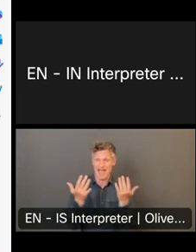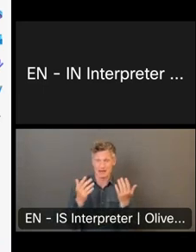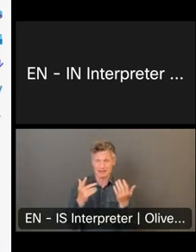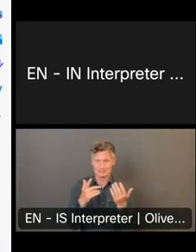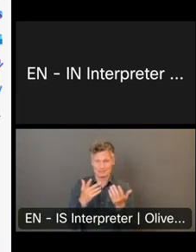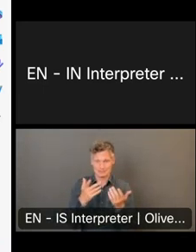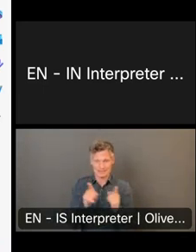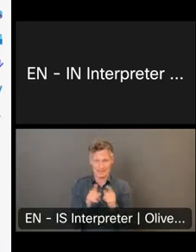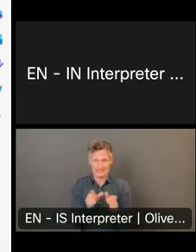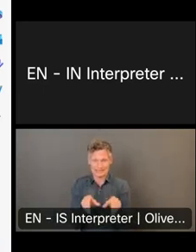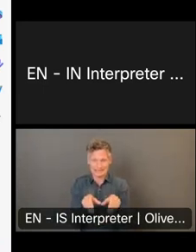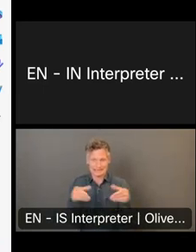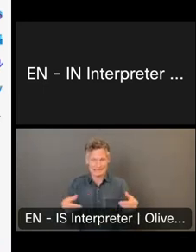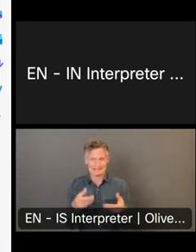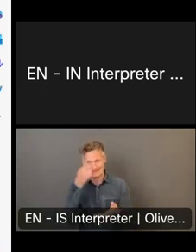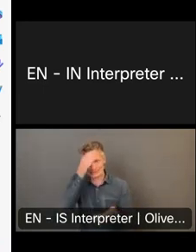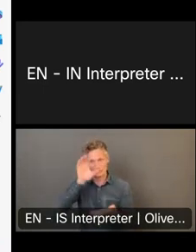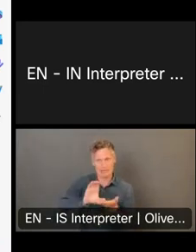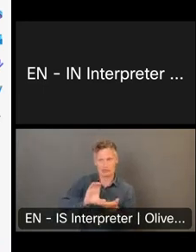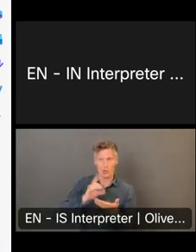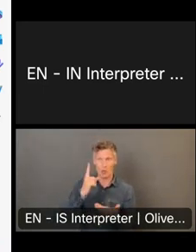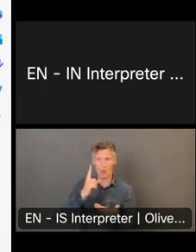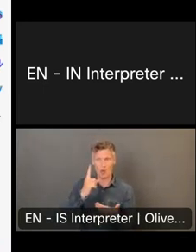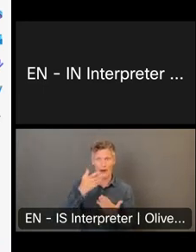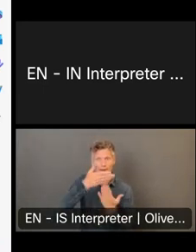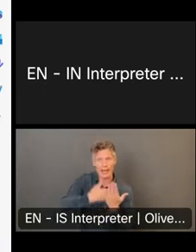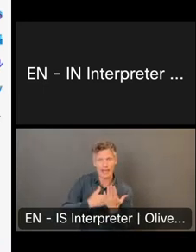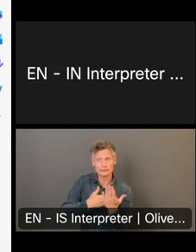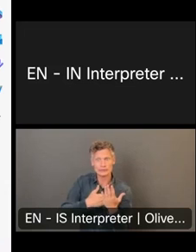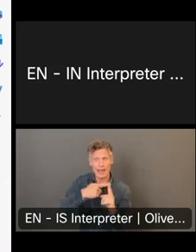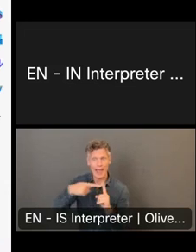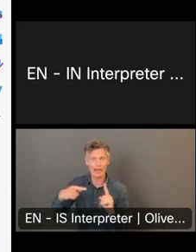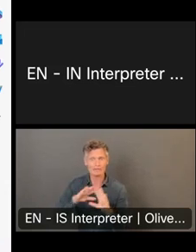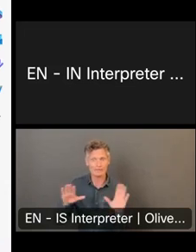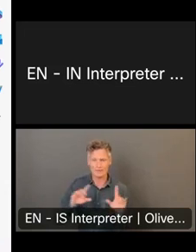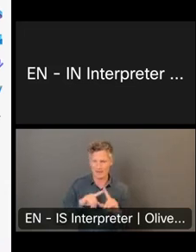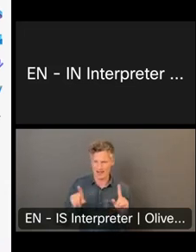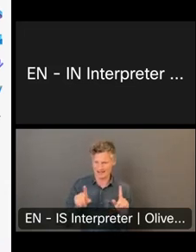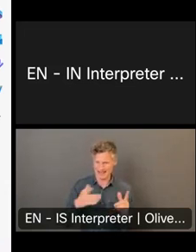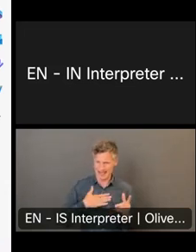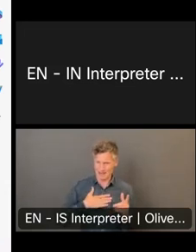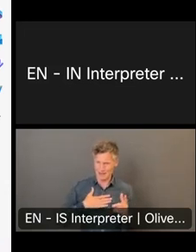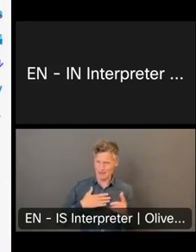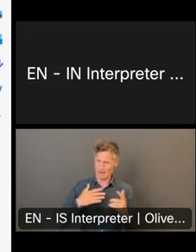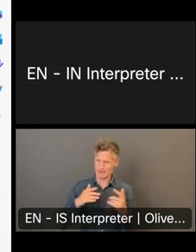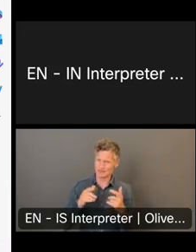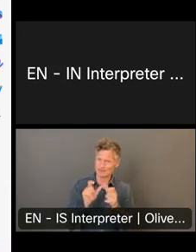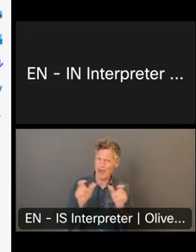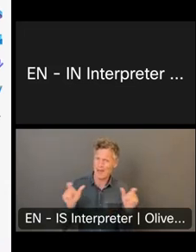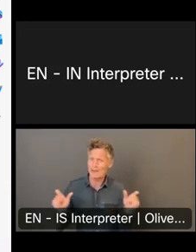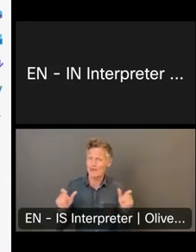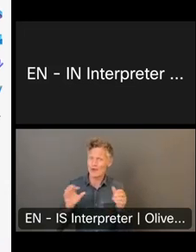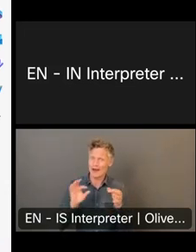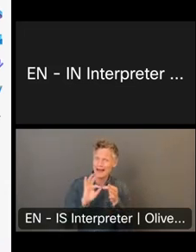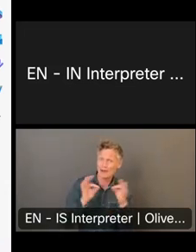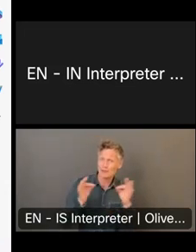linguistics dissertations are 200 to 300 words, and literature dissertations can go well beyond that.